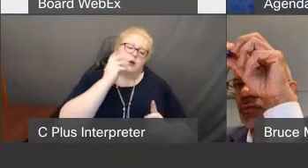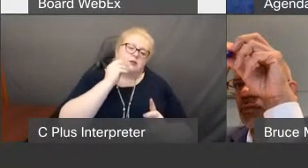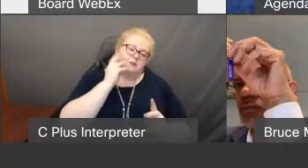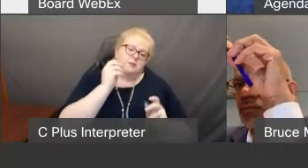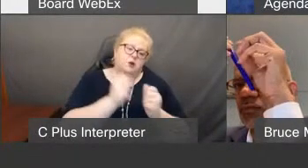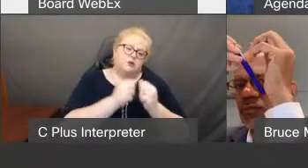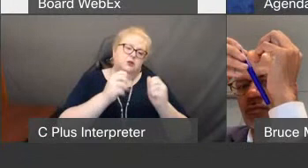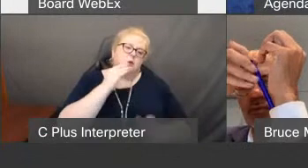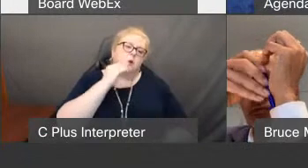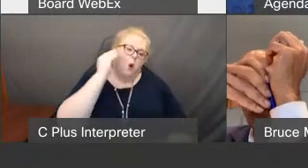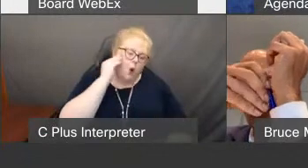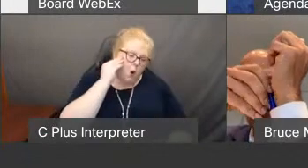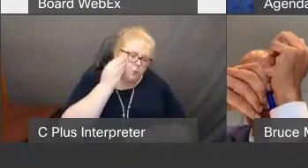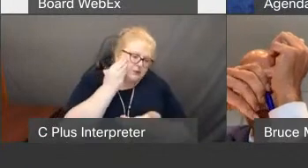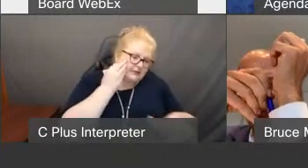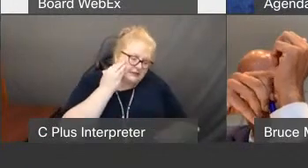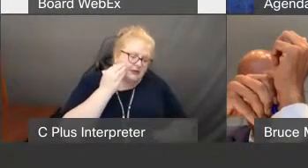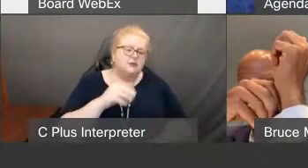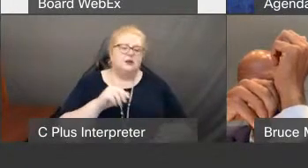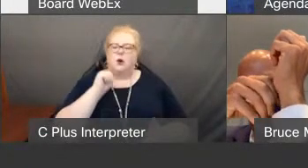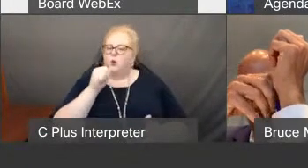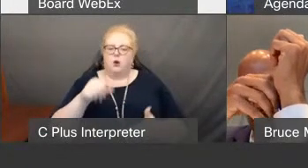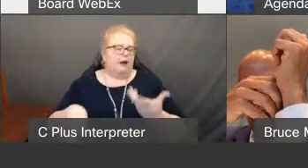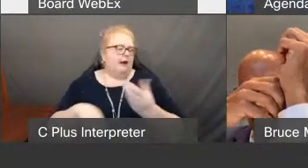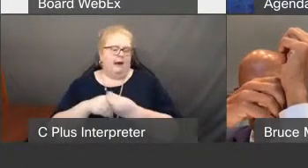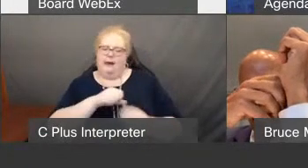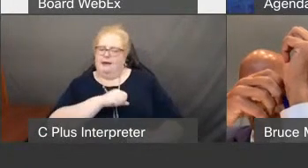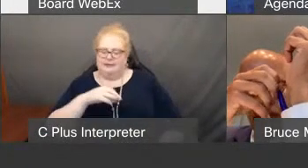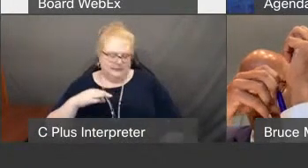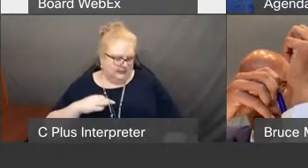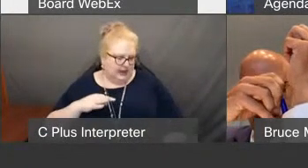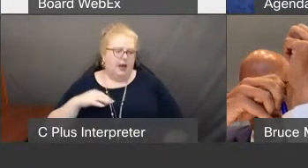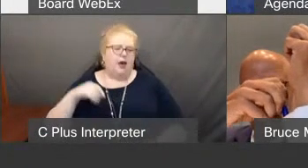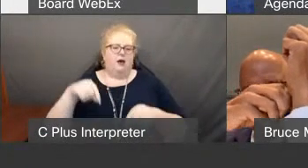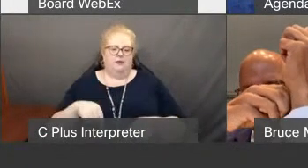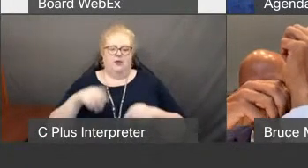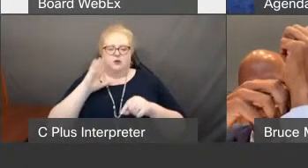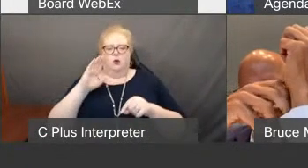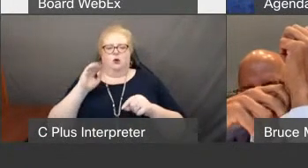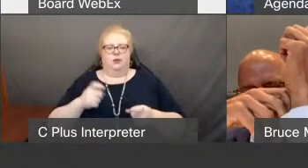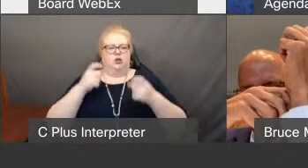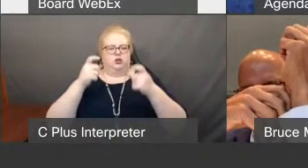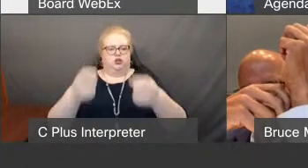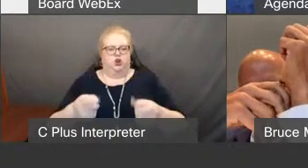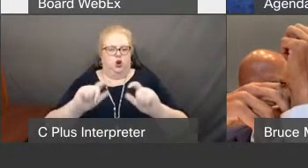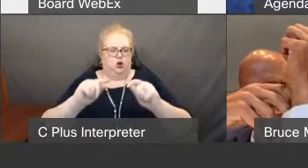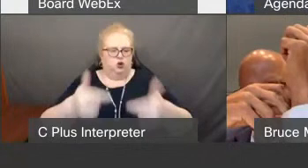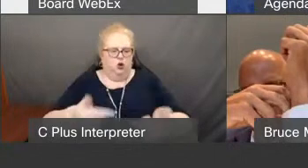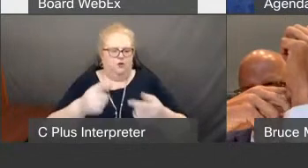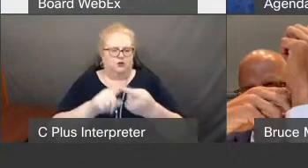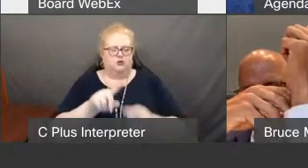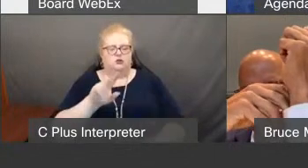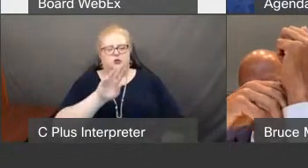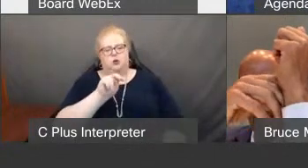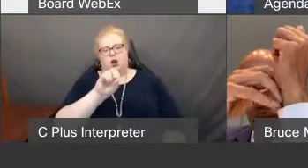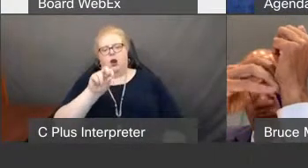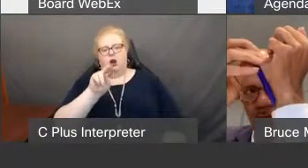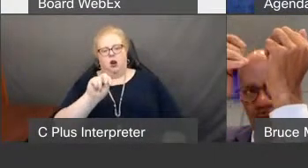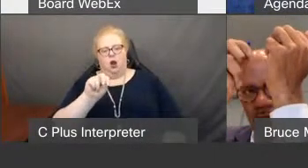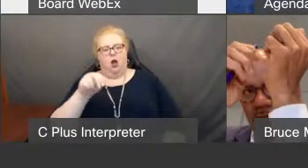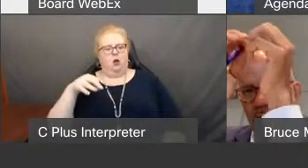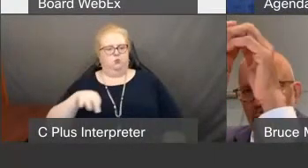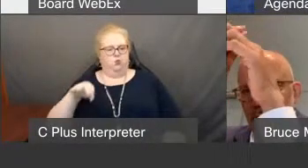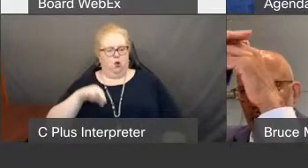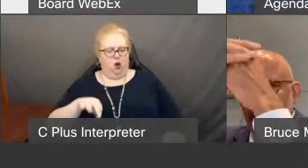additional staff for this. This will be turned over to nonprofits. Also, the private sector will have the opportunity, as they do now